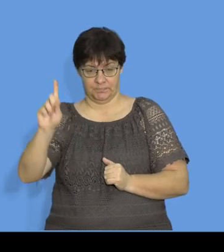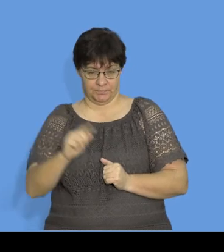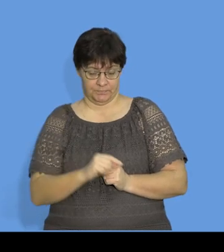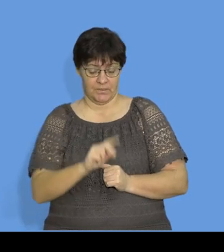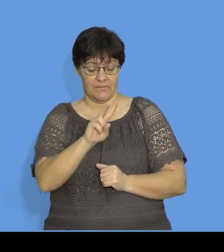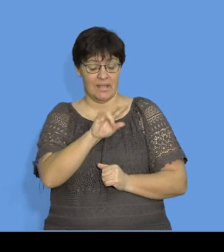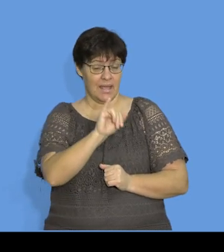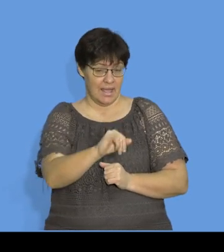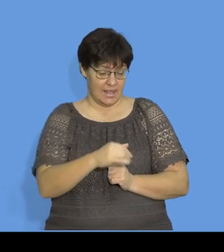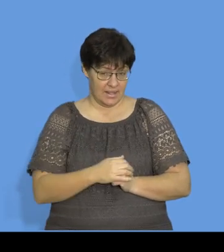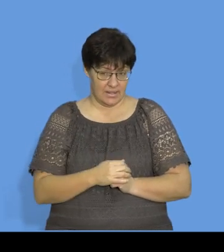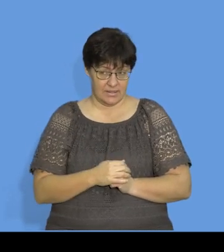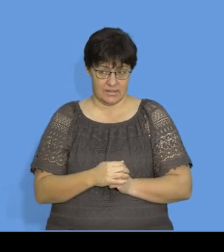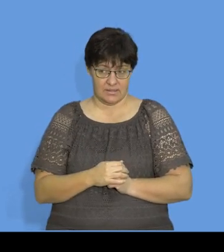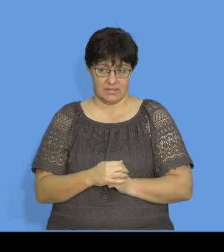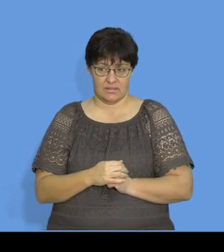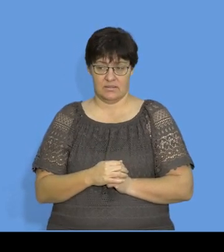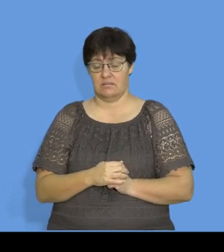Vi